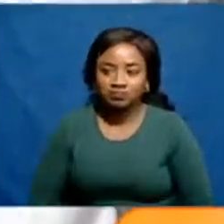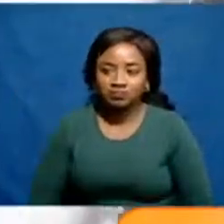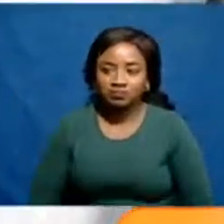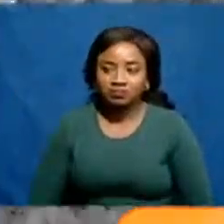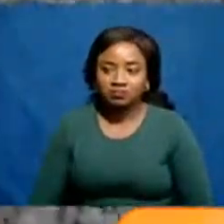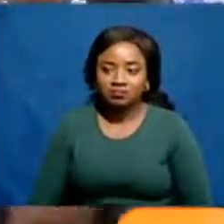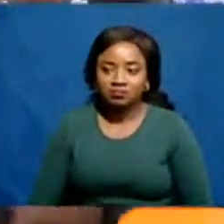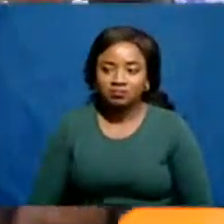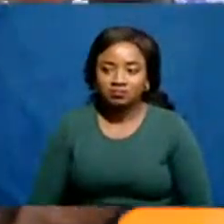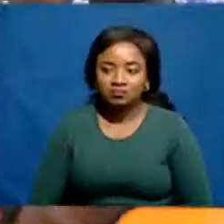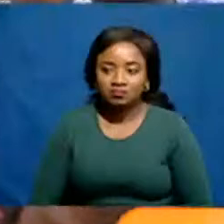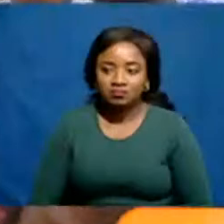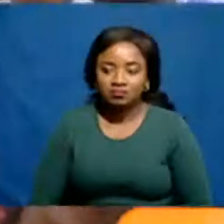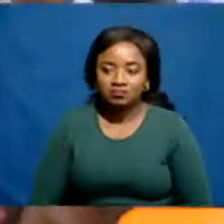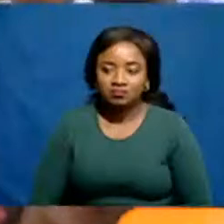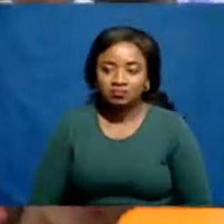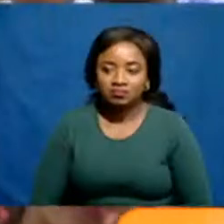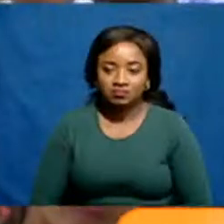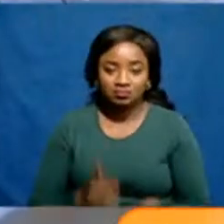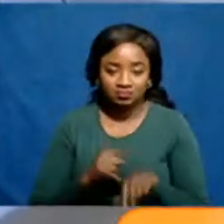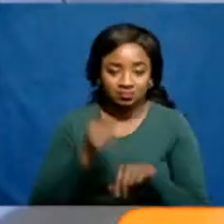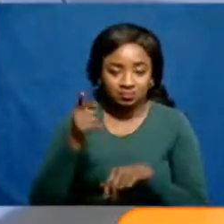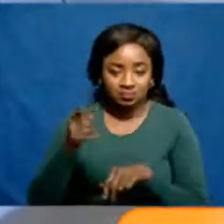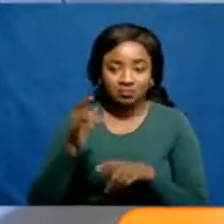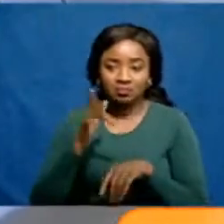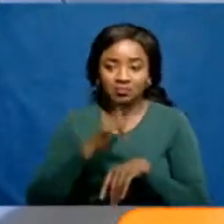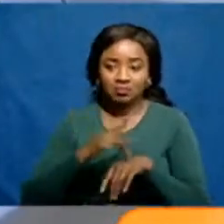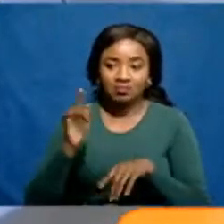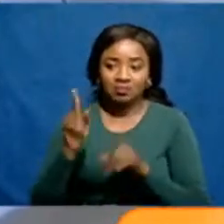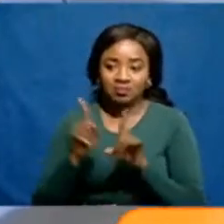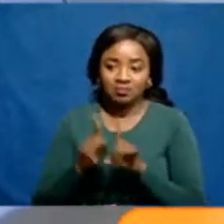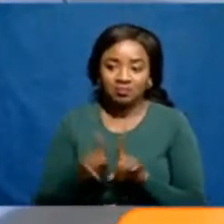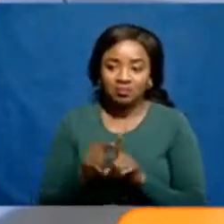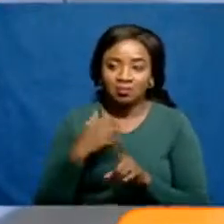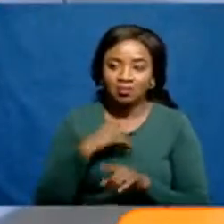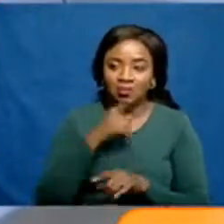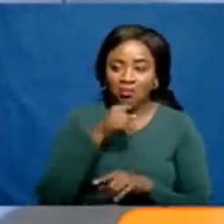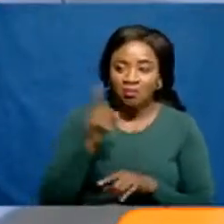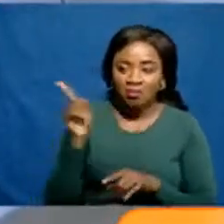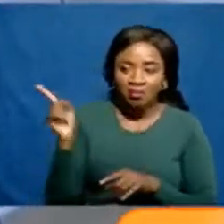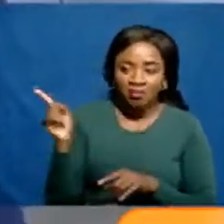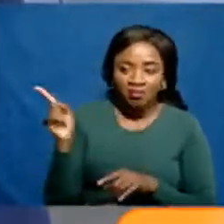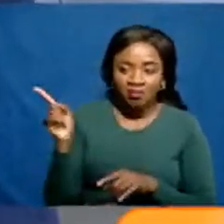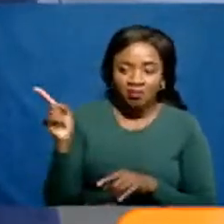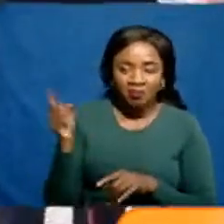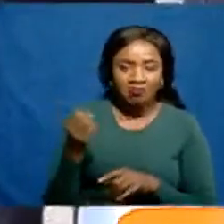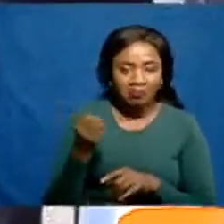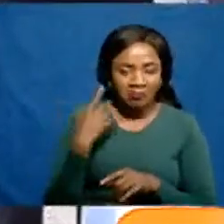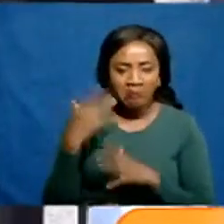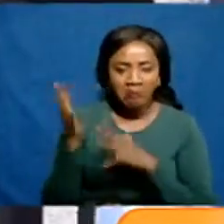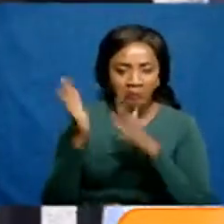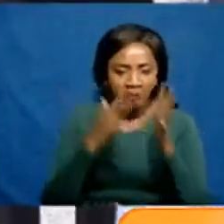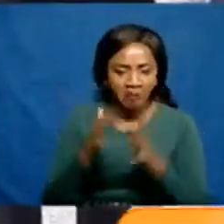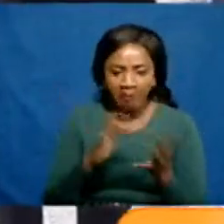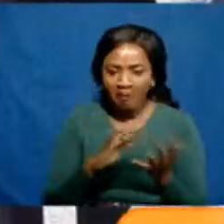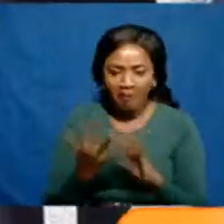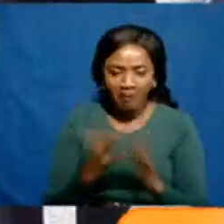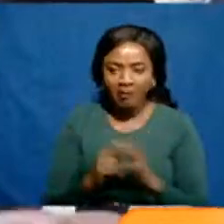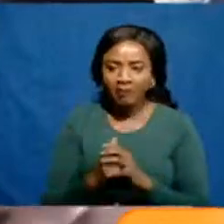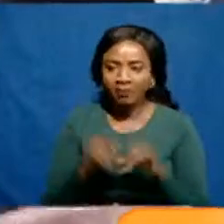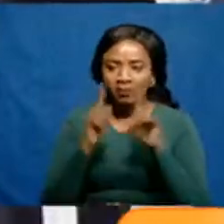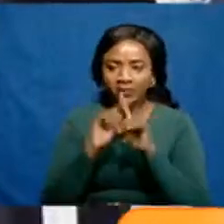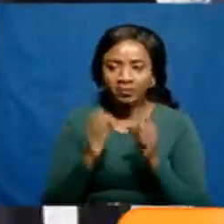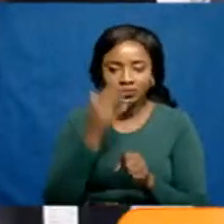During the sensitization program, modern meteorologists led by Francis Ngwata, a renowned weatherman, underscored the importance